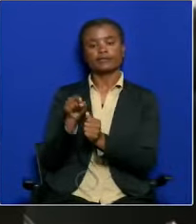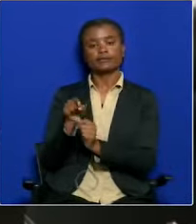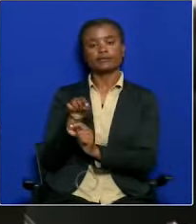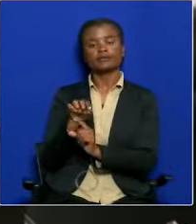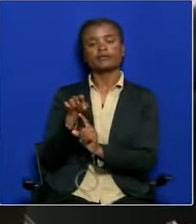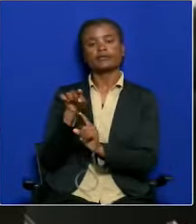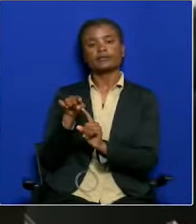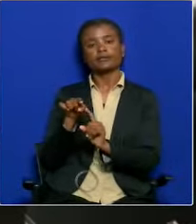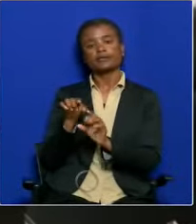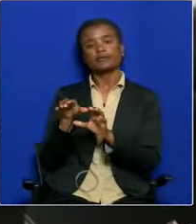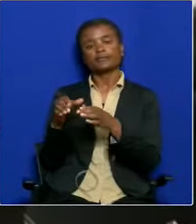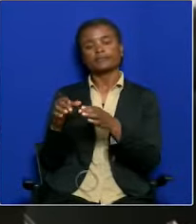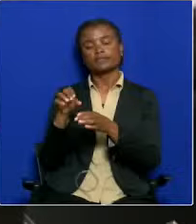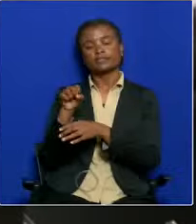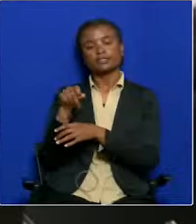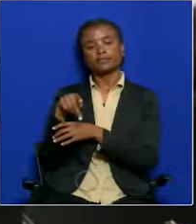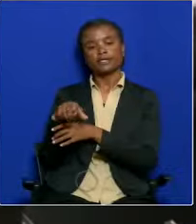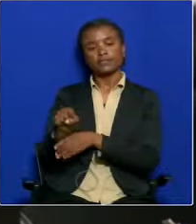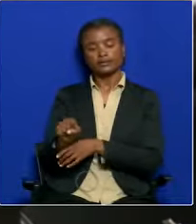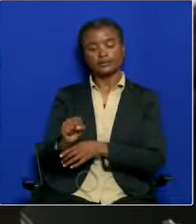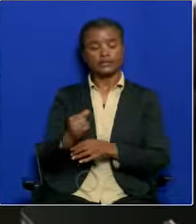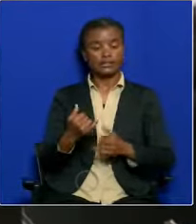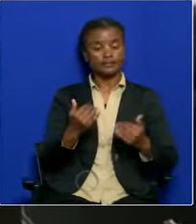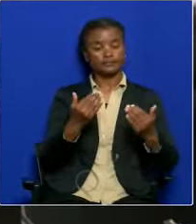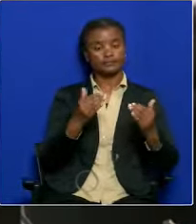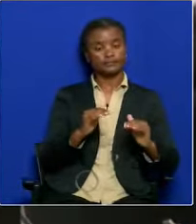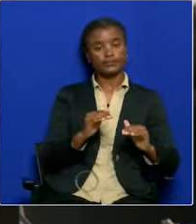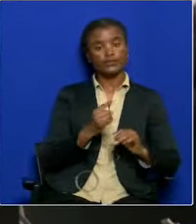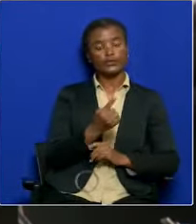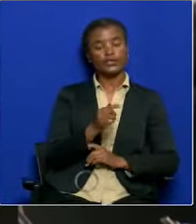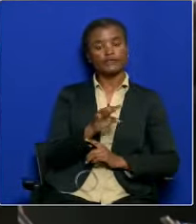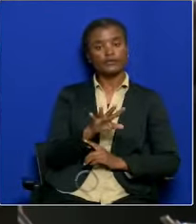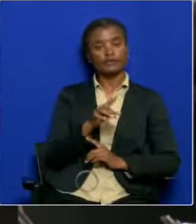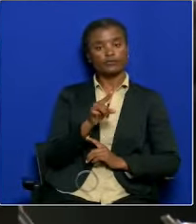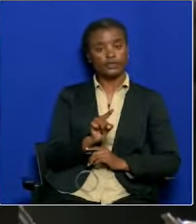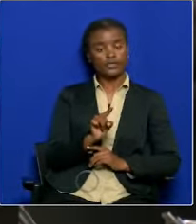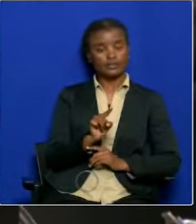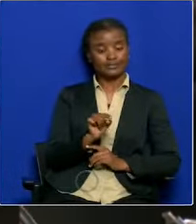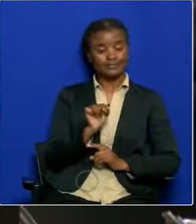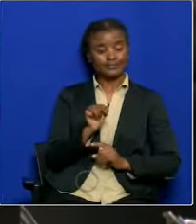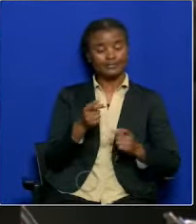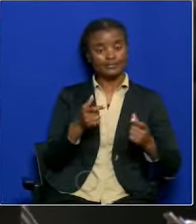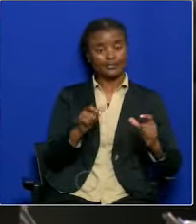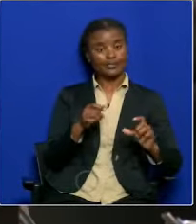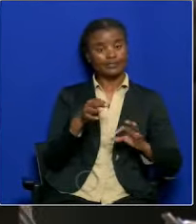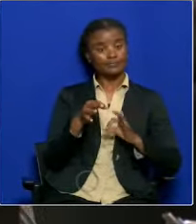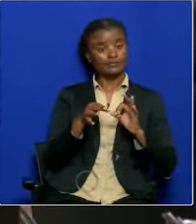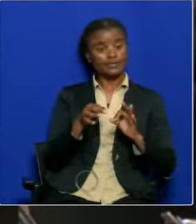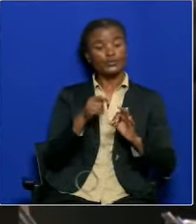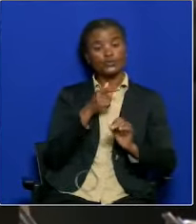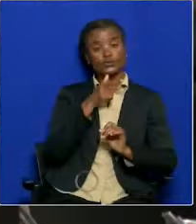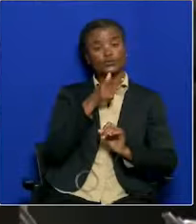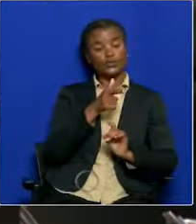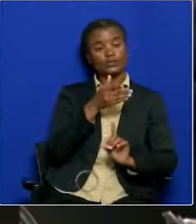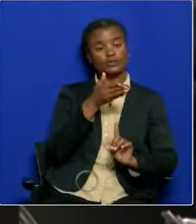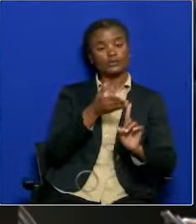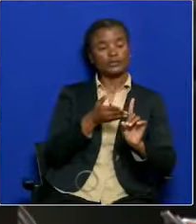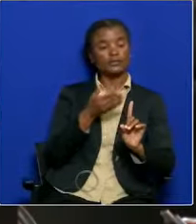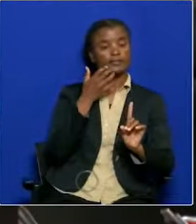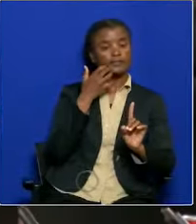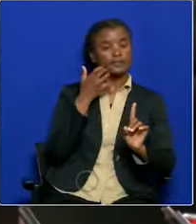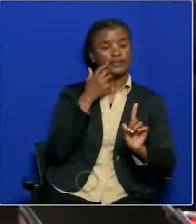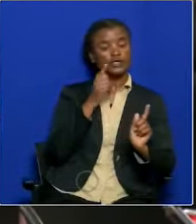paragraph 151, you will see that conversation when you told Mr. Matlala you're traveling to Limpopo happens on the 18th of